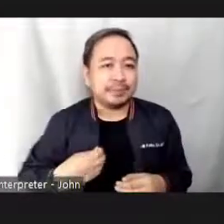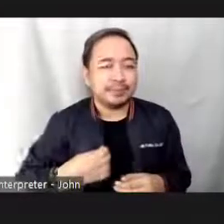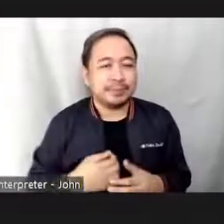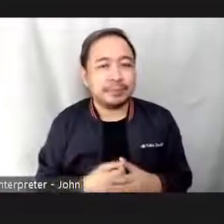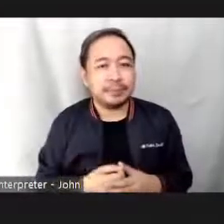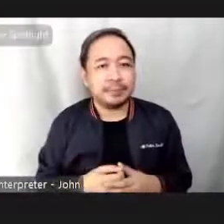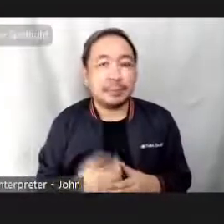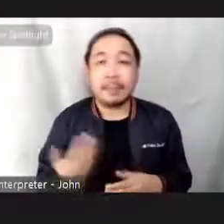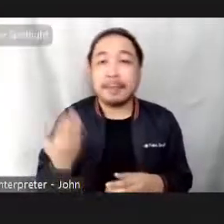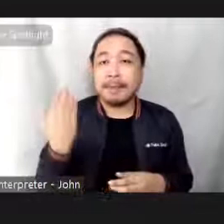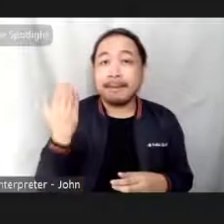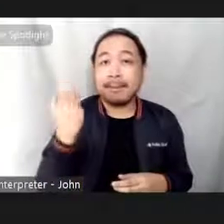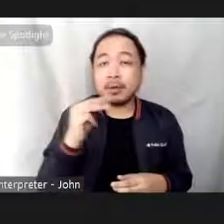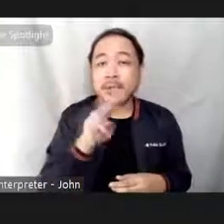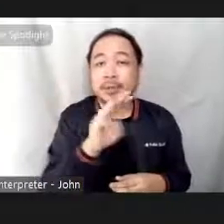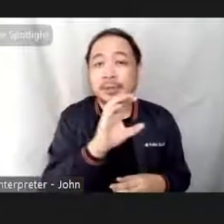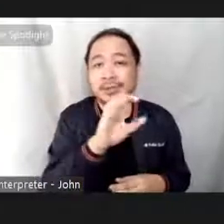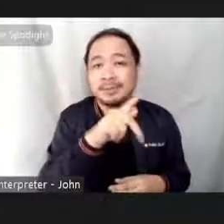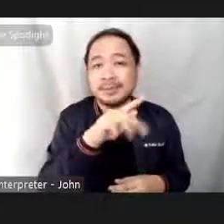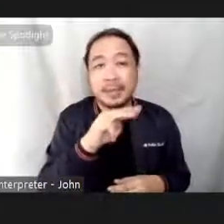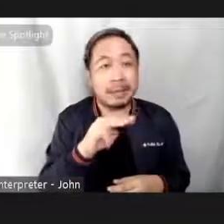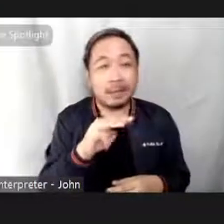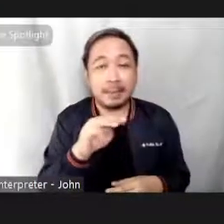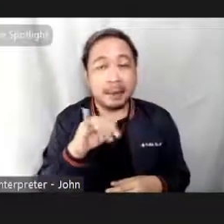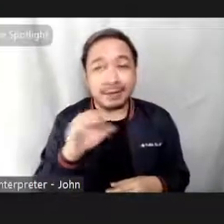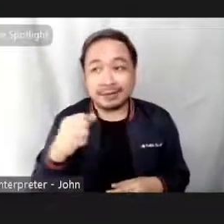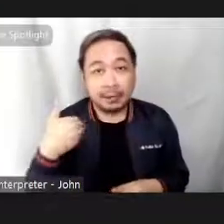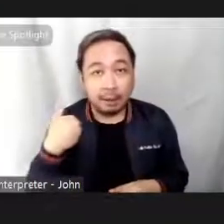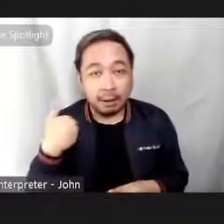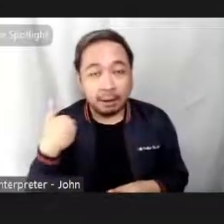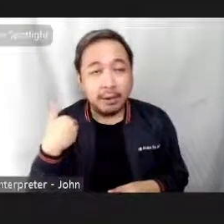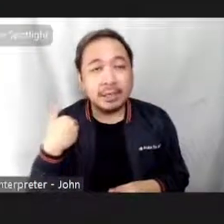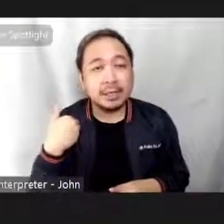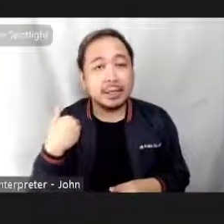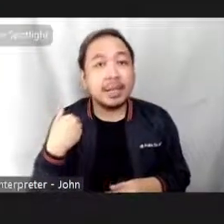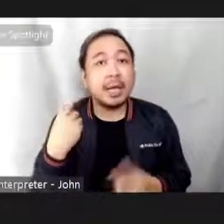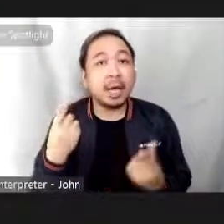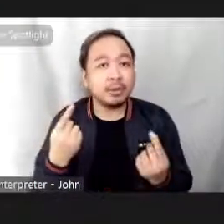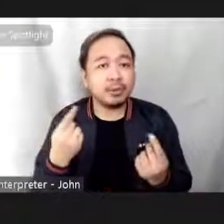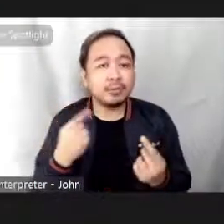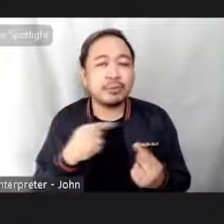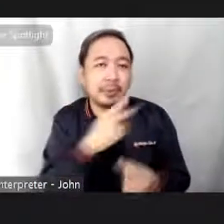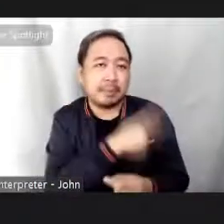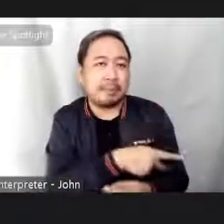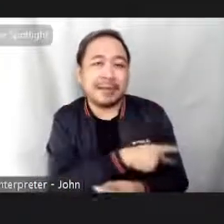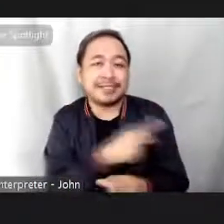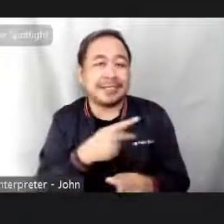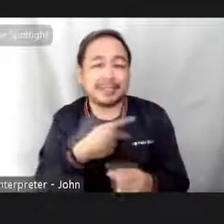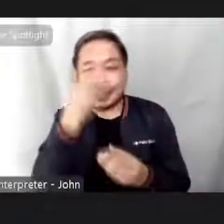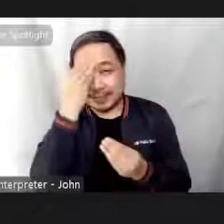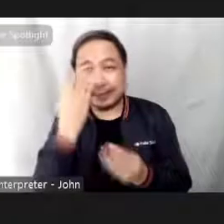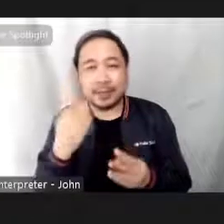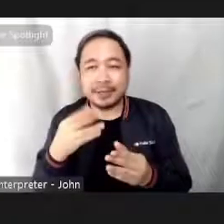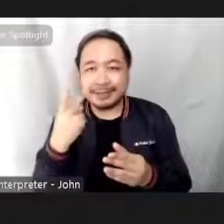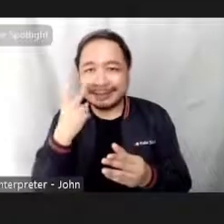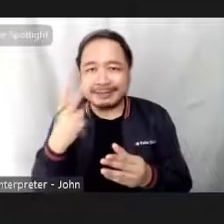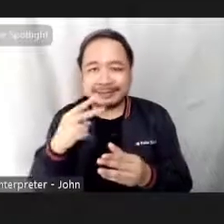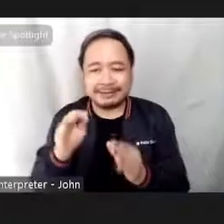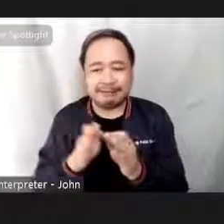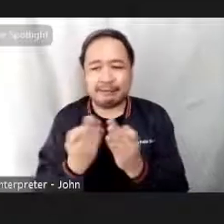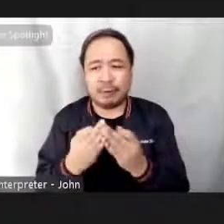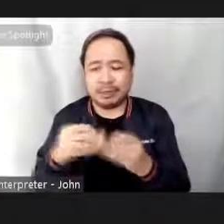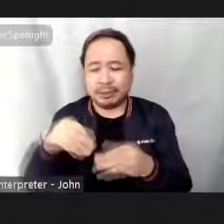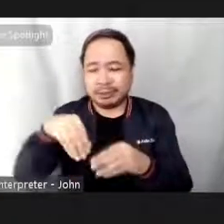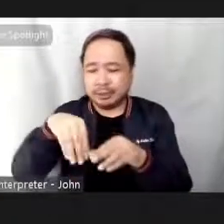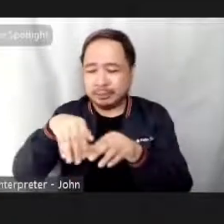Before WCPMIS was introduced, patients' data was manually charted and stored, which